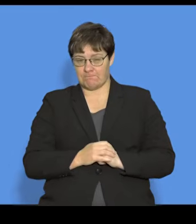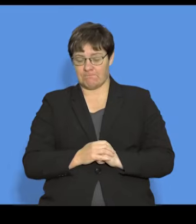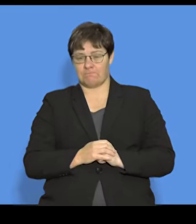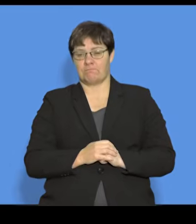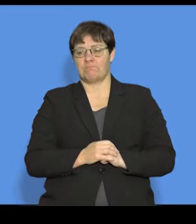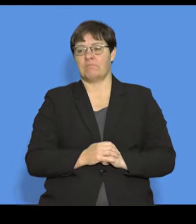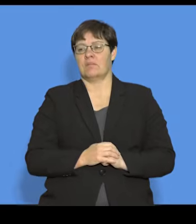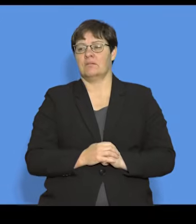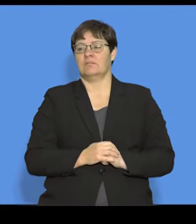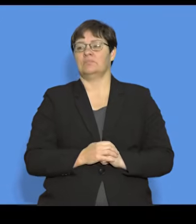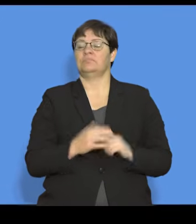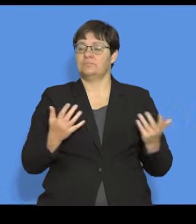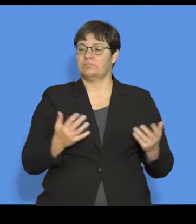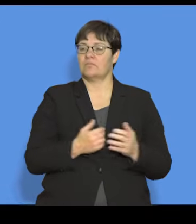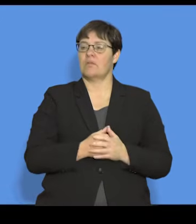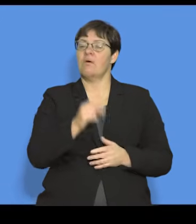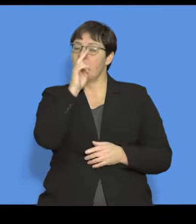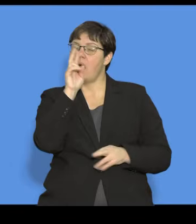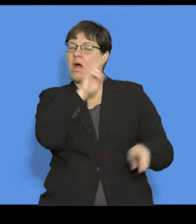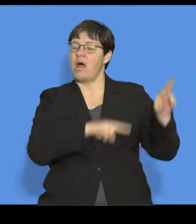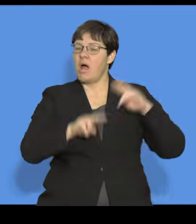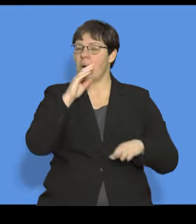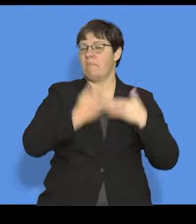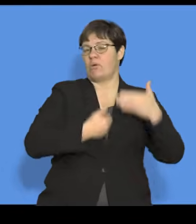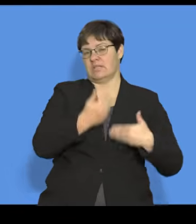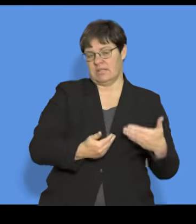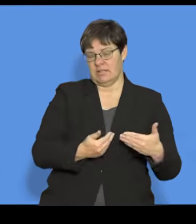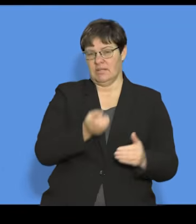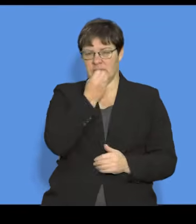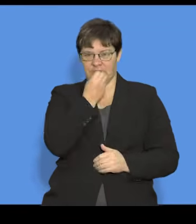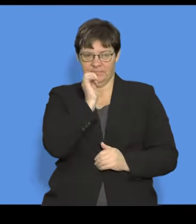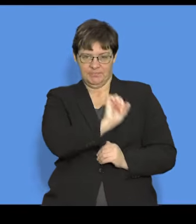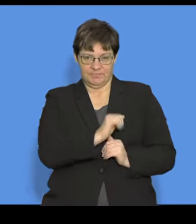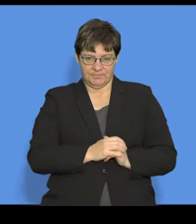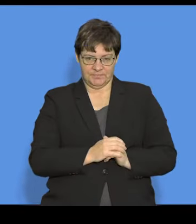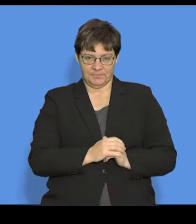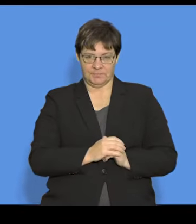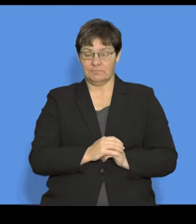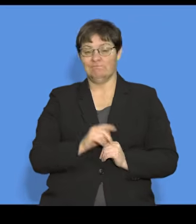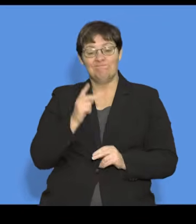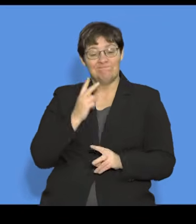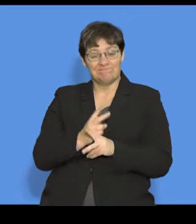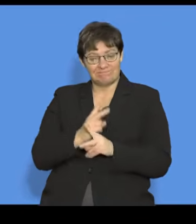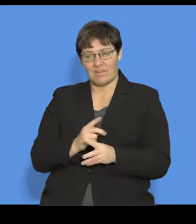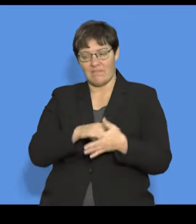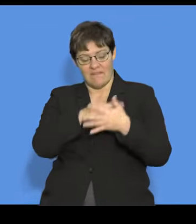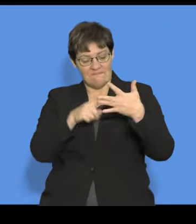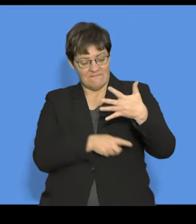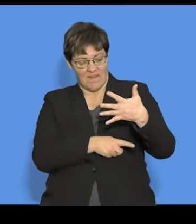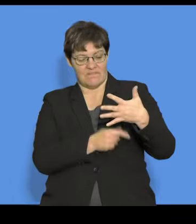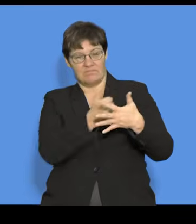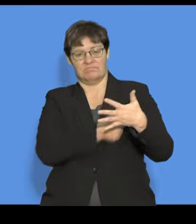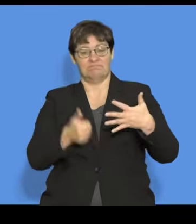So as I mentioned, we need to have an overview of the process of nutrition. Again, nutrition has 5